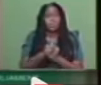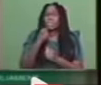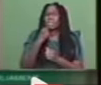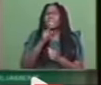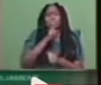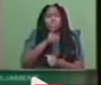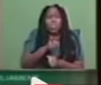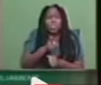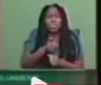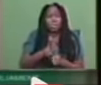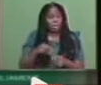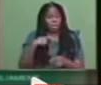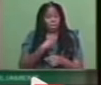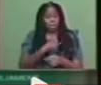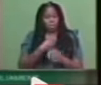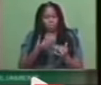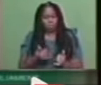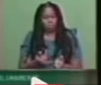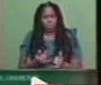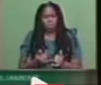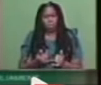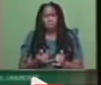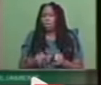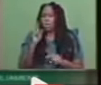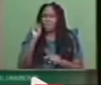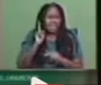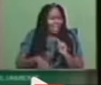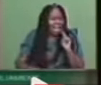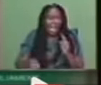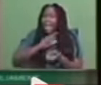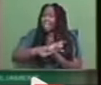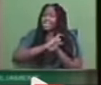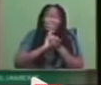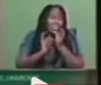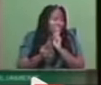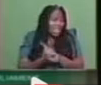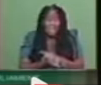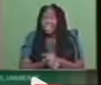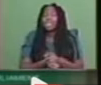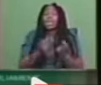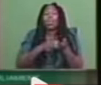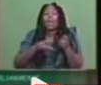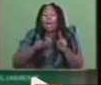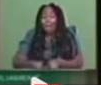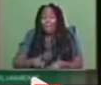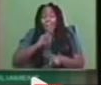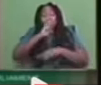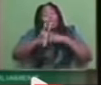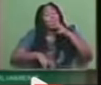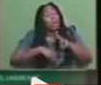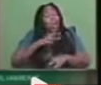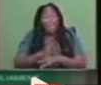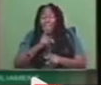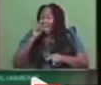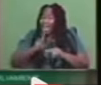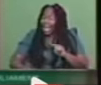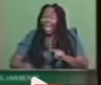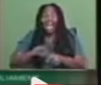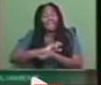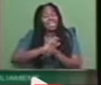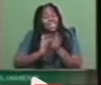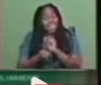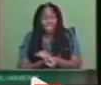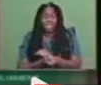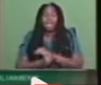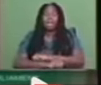of our passion, they cannot alter the state of facts and evidence, as John Adams once said. It is clear that the facts